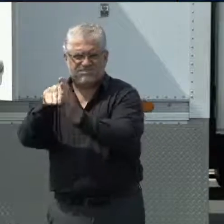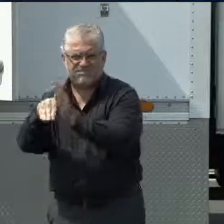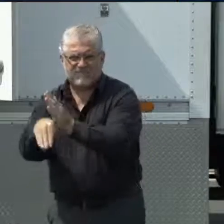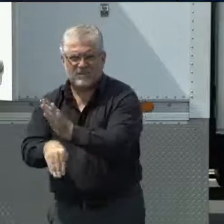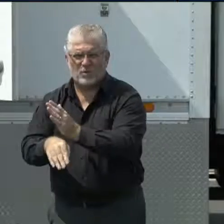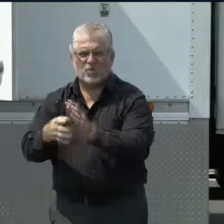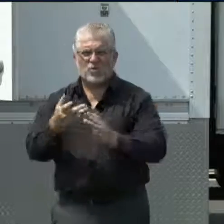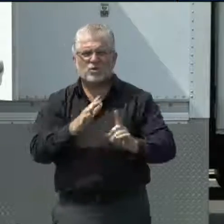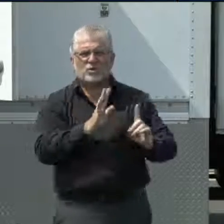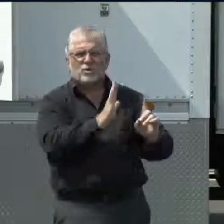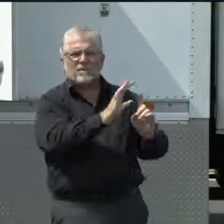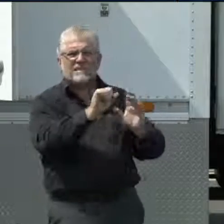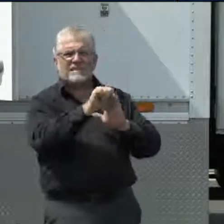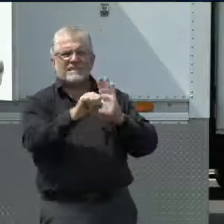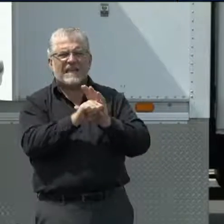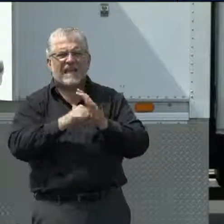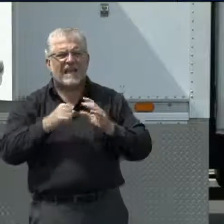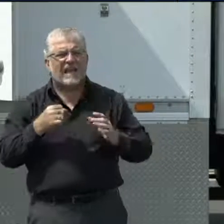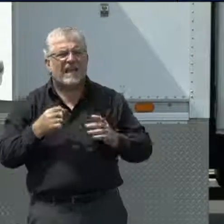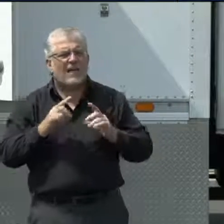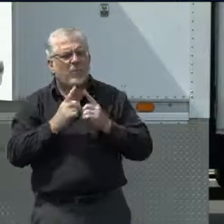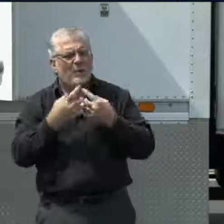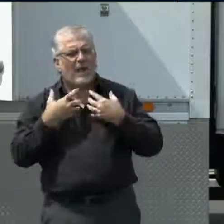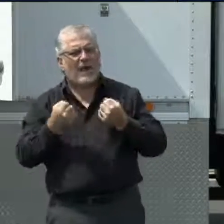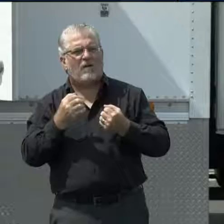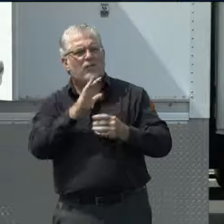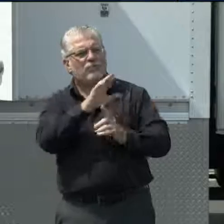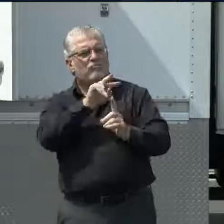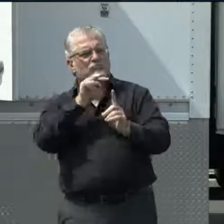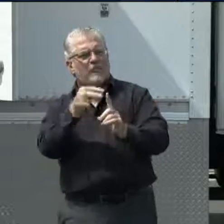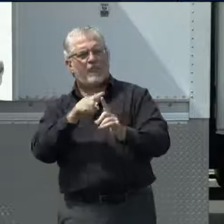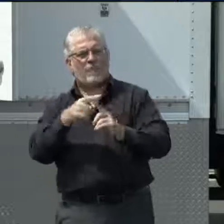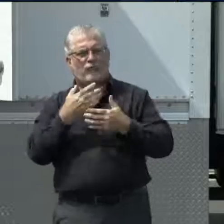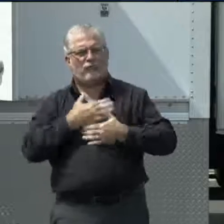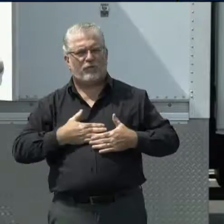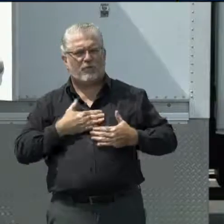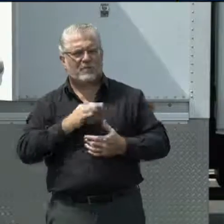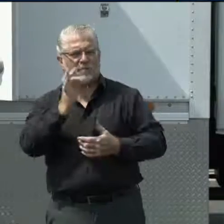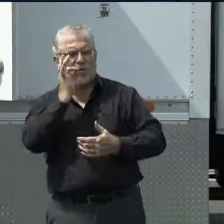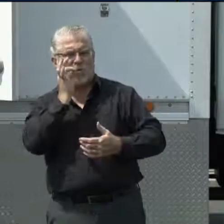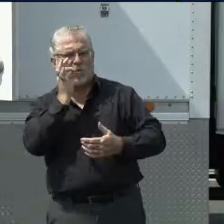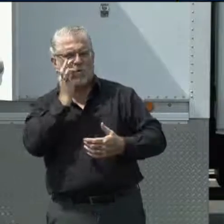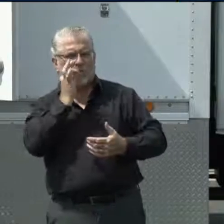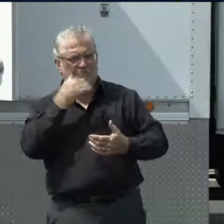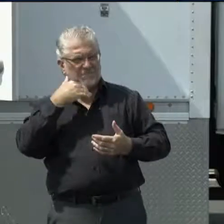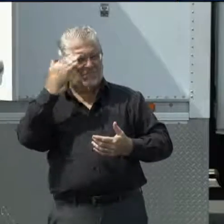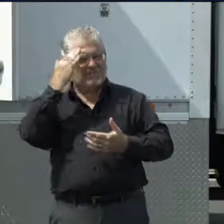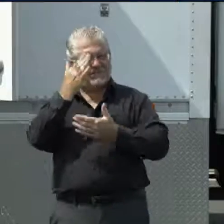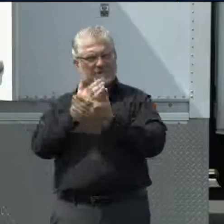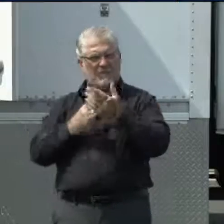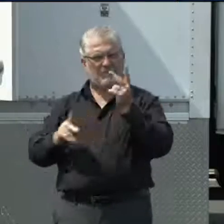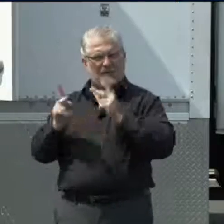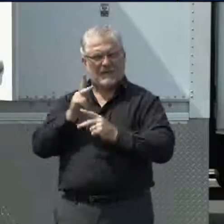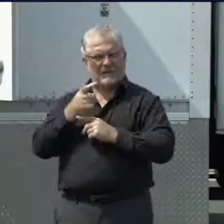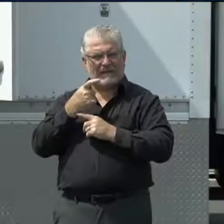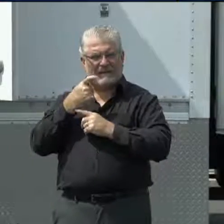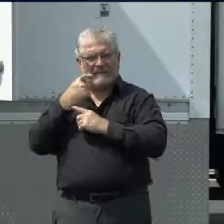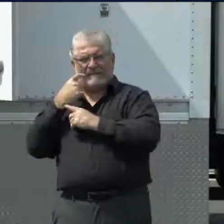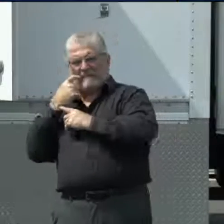about the legalization of recreational marijuana, Sure. given that there are a number of addiction folks in the addiction community who are concerned about